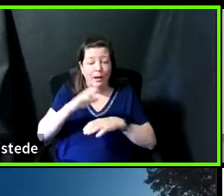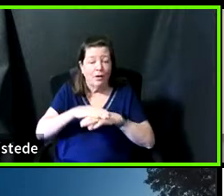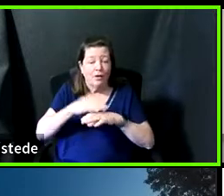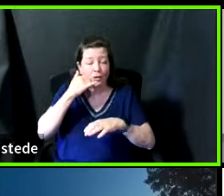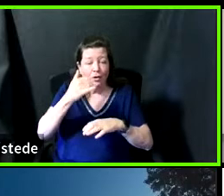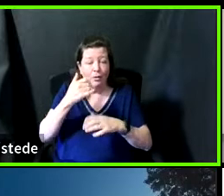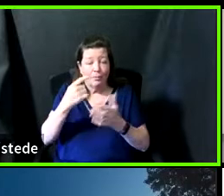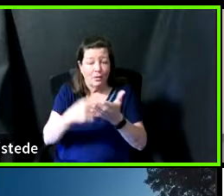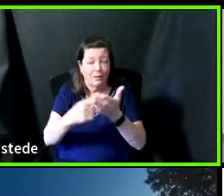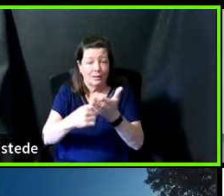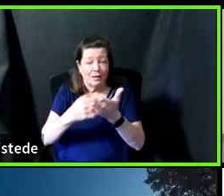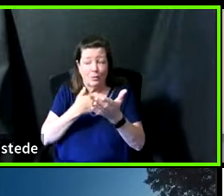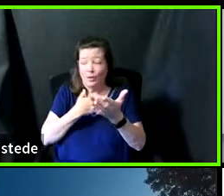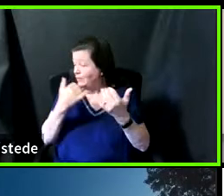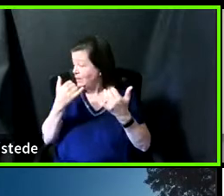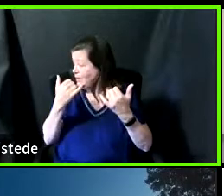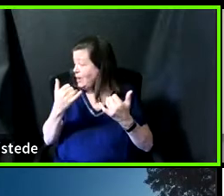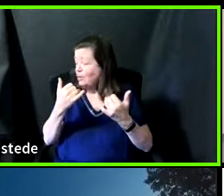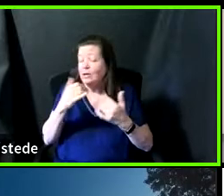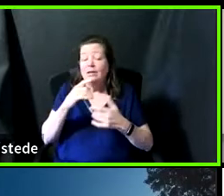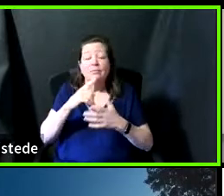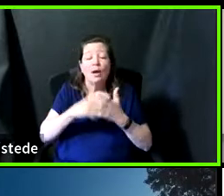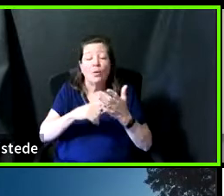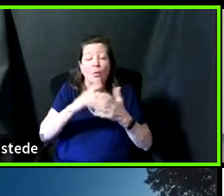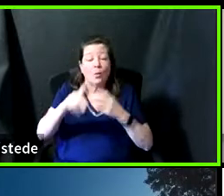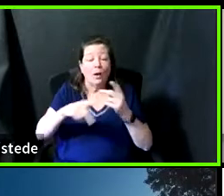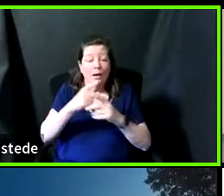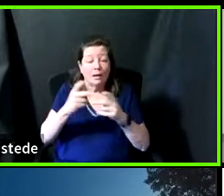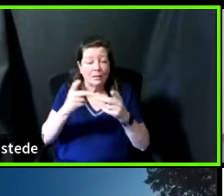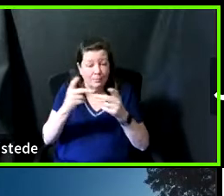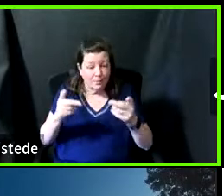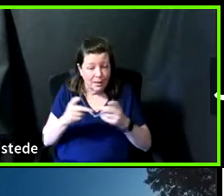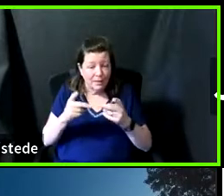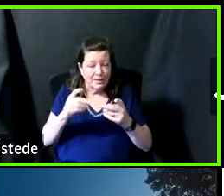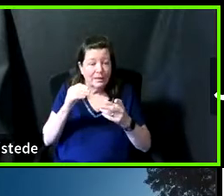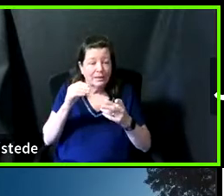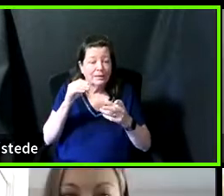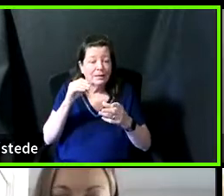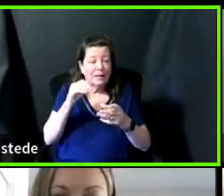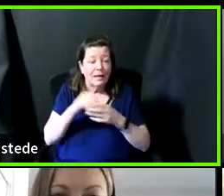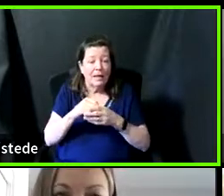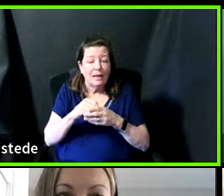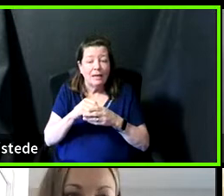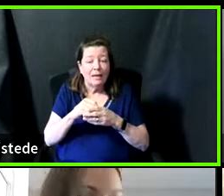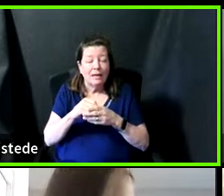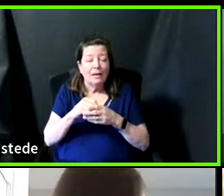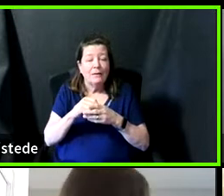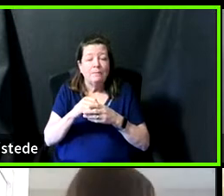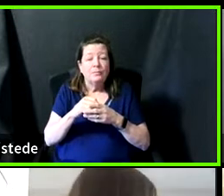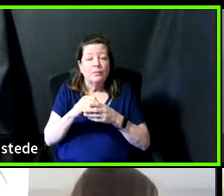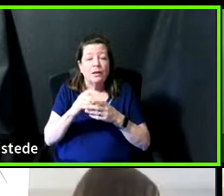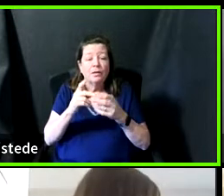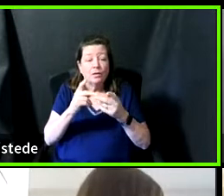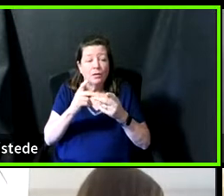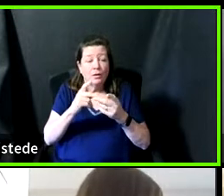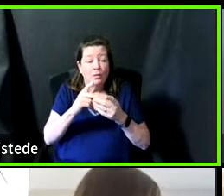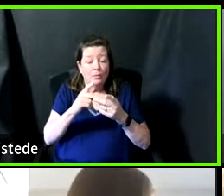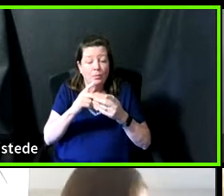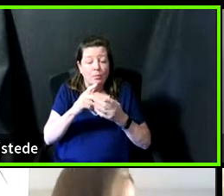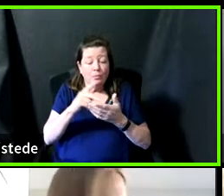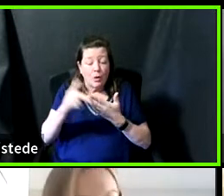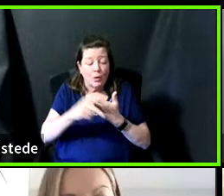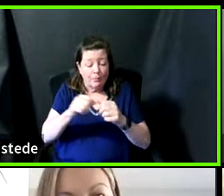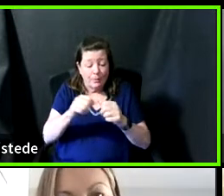we're having right now is about what kinds of places, either in the program area or the Portland,